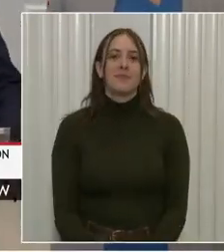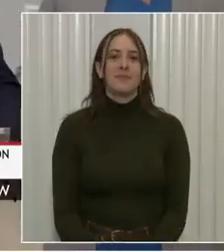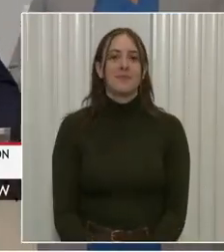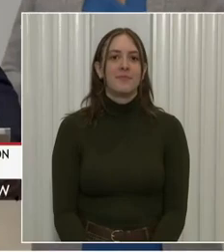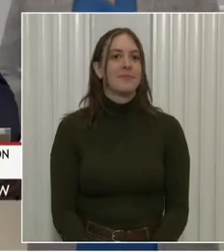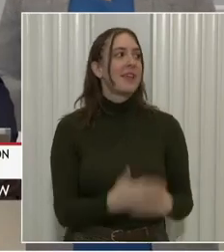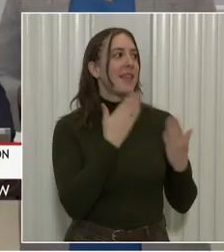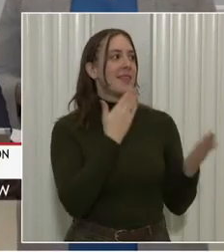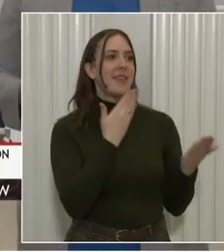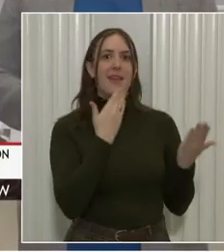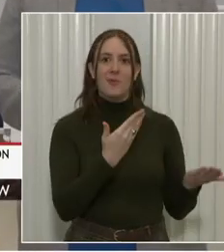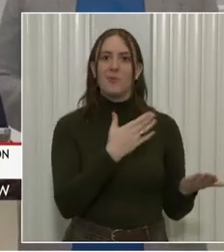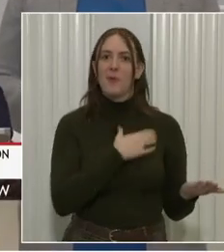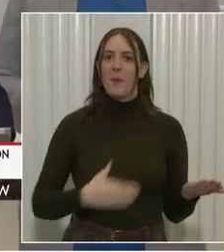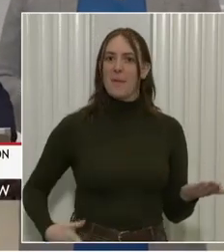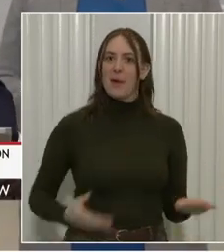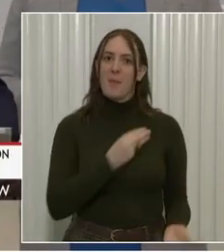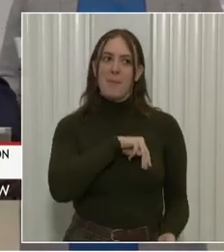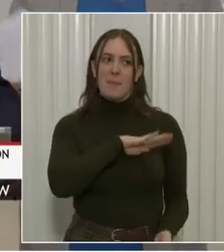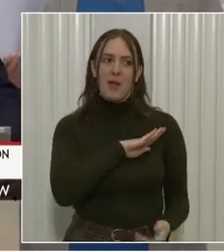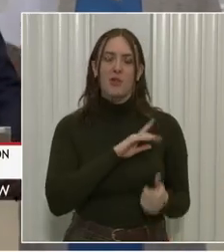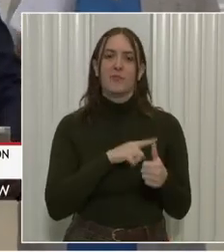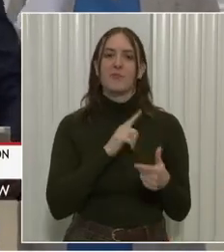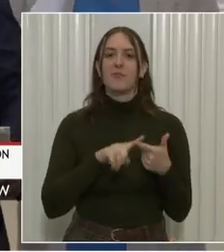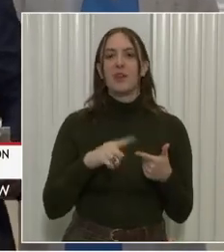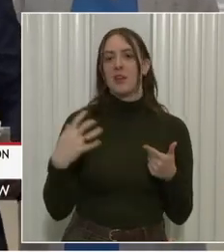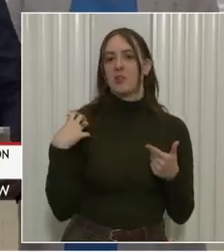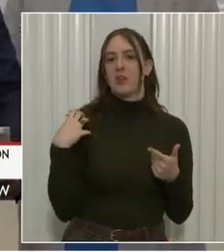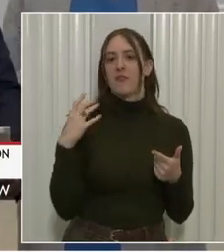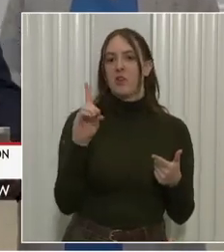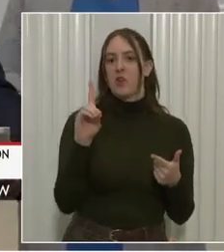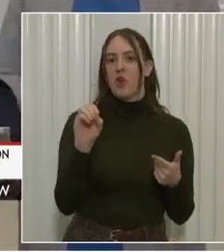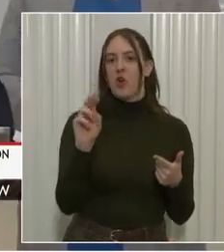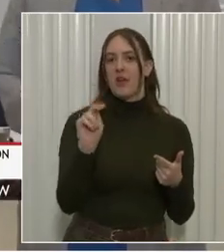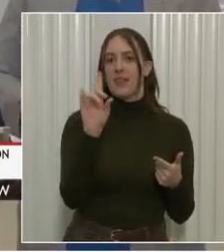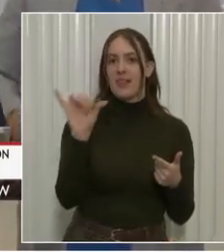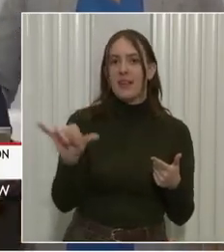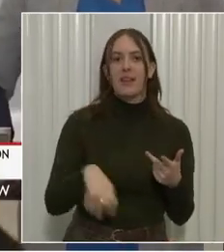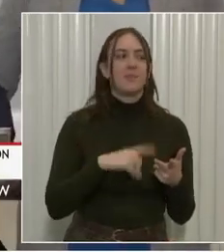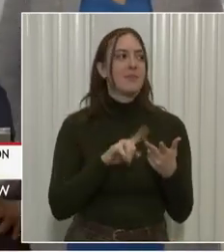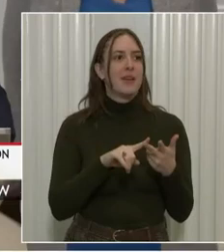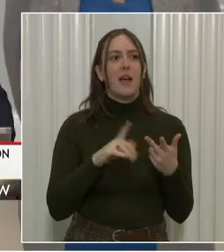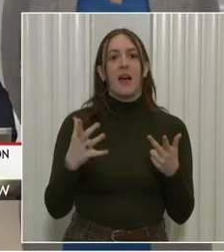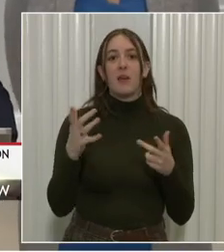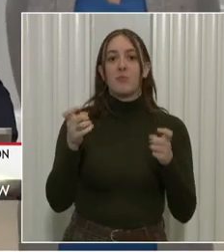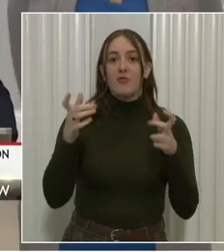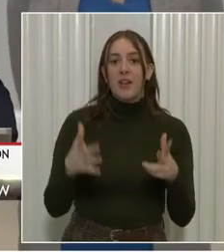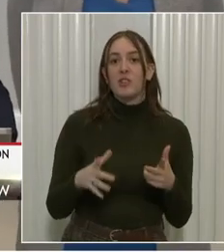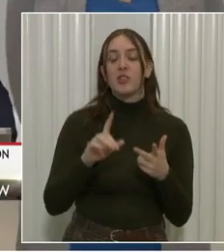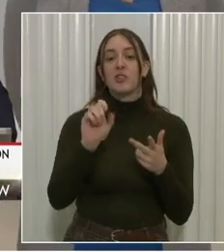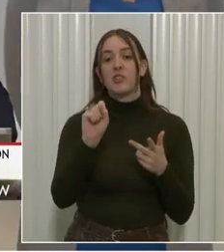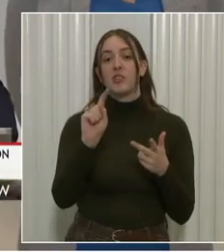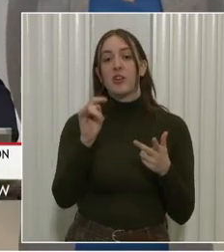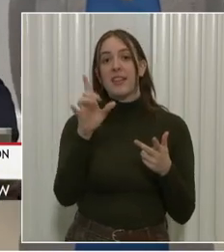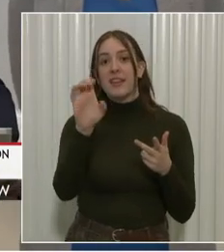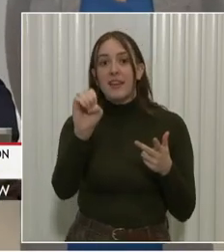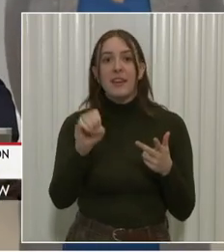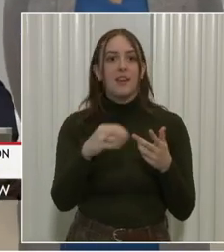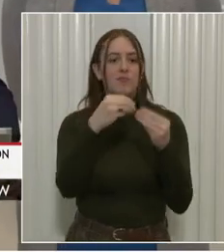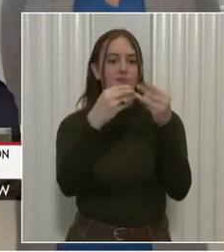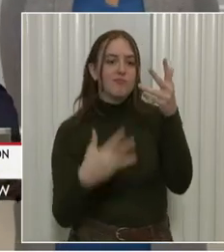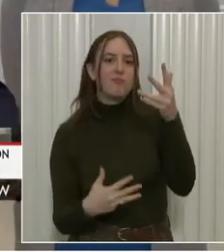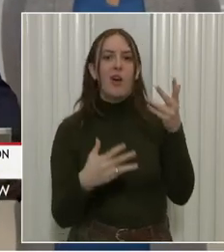Thank you, Mayor Bowser, Chief Donnelly, Executive Director Sturley, Dr. Holman, and all of my DC Fire and